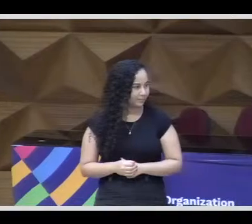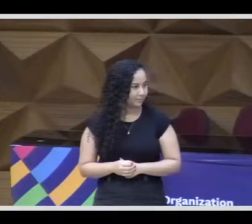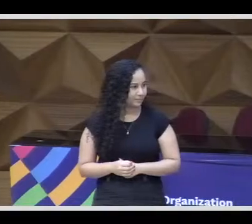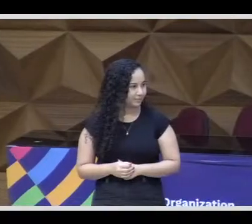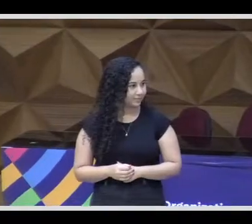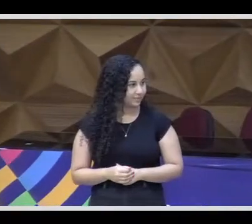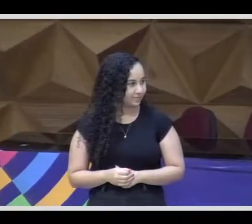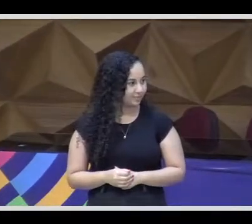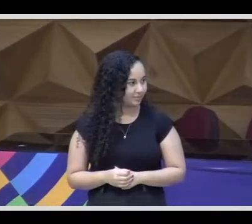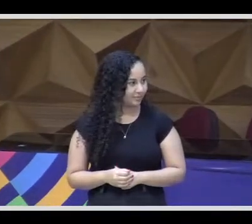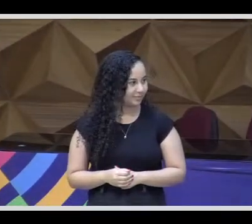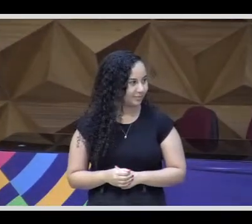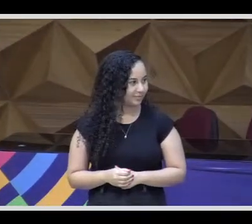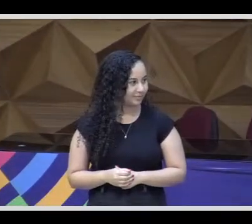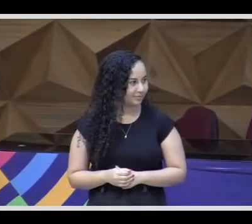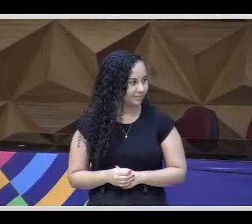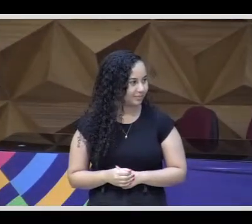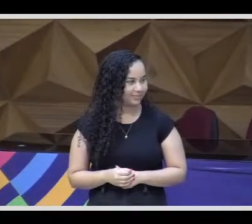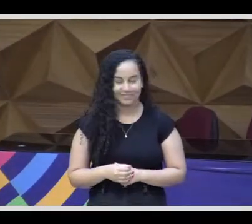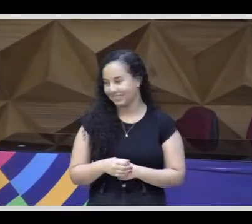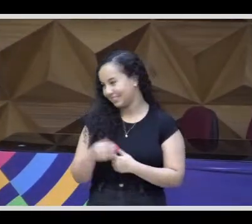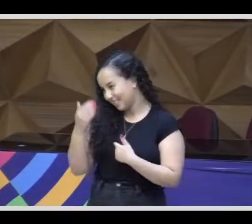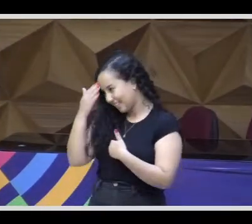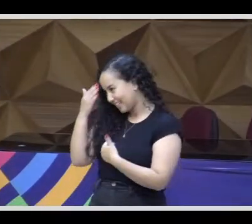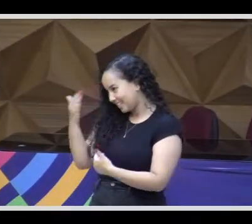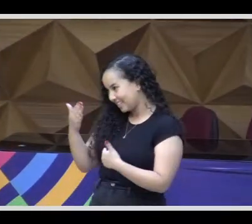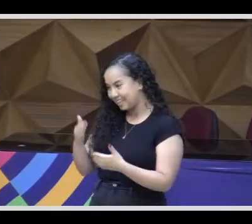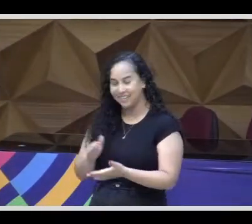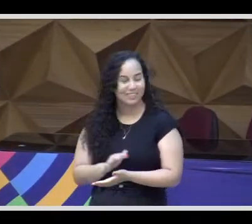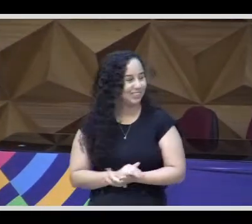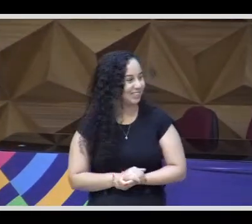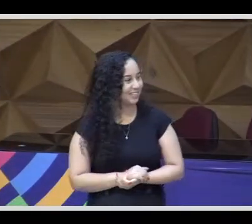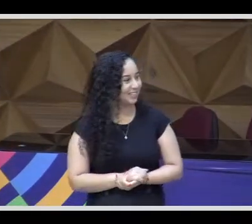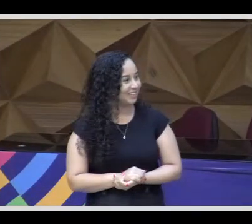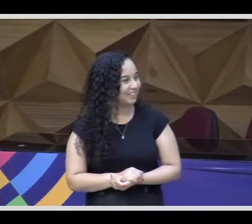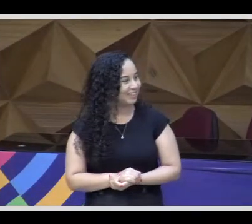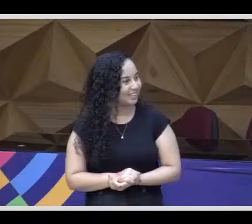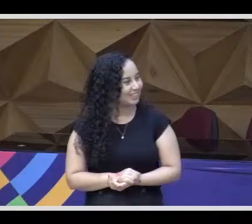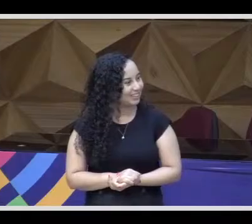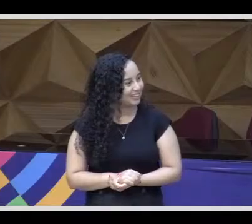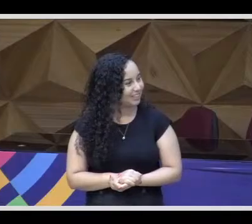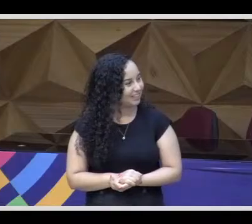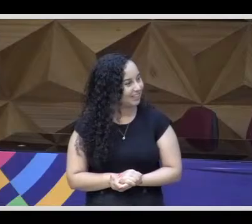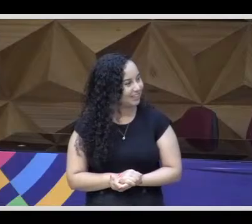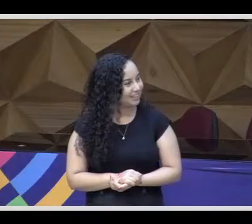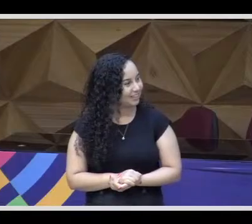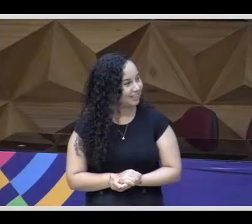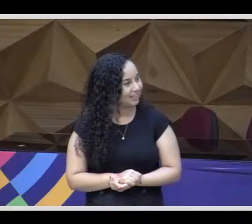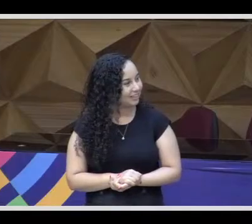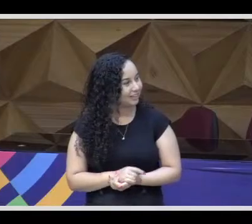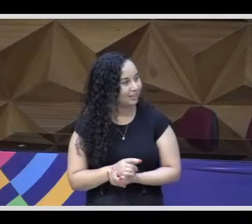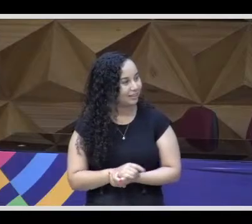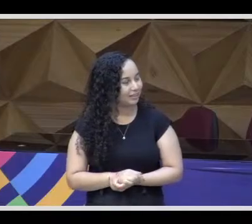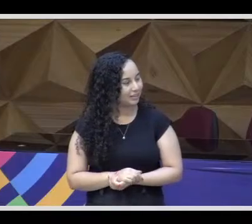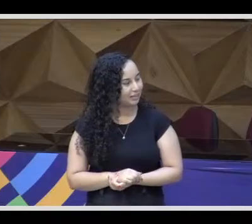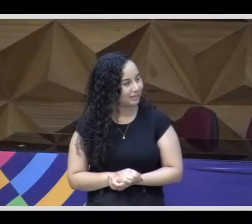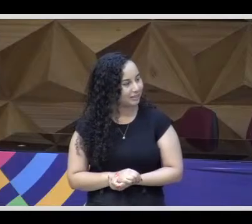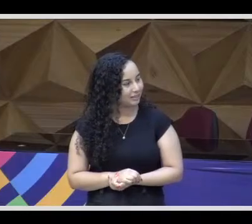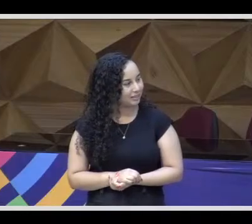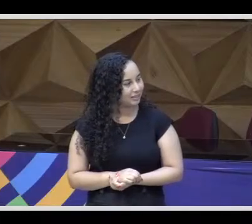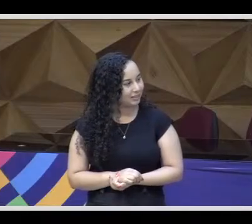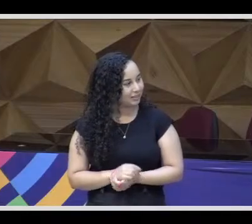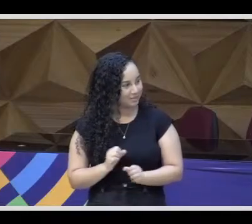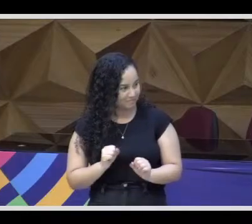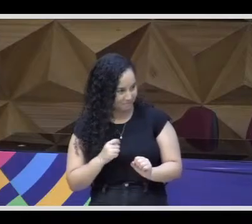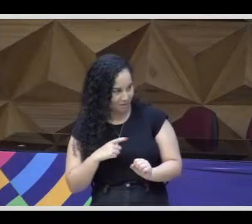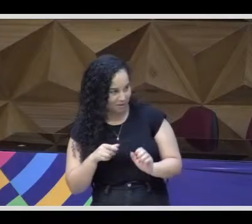We might have questions or not. Thank you. Very inspiring. Can we apply your model to the lottery for me?